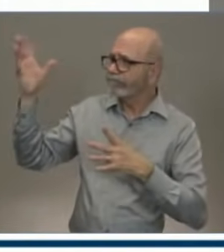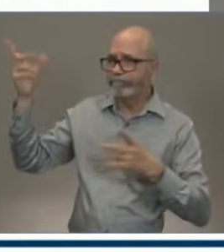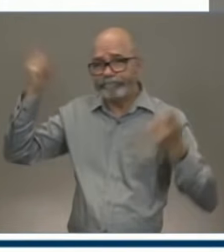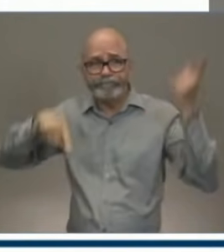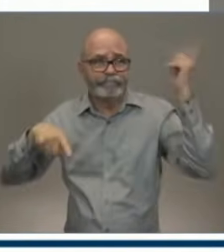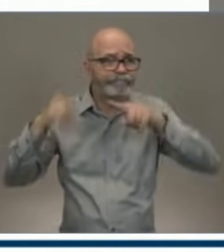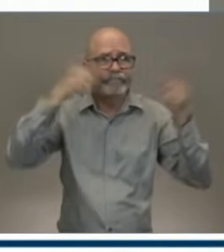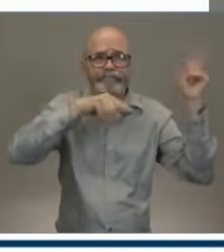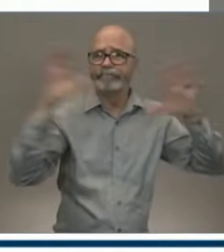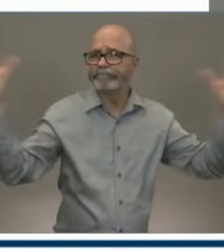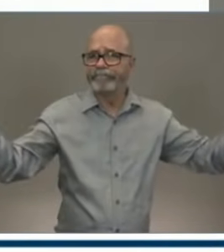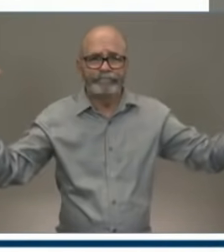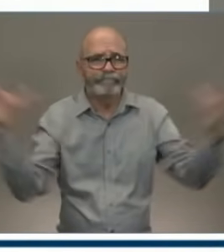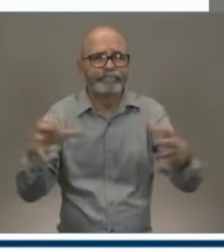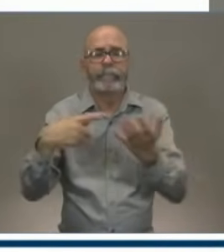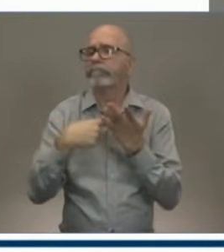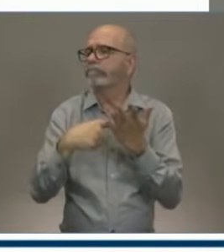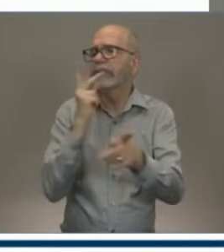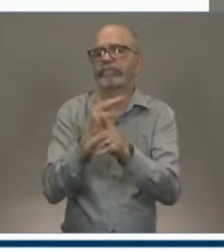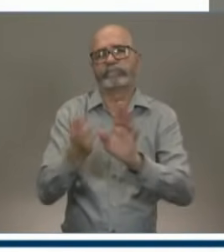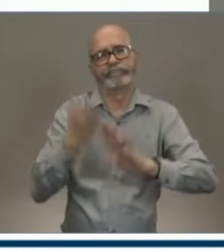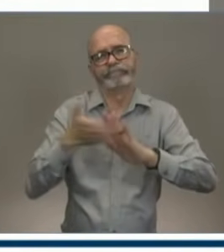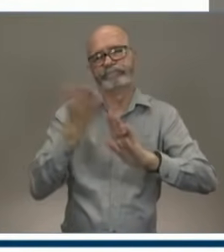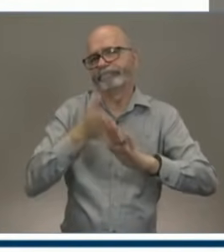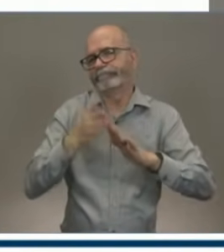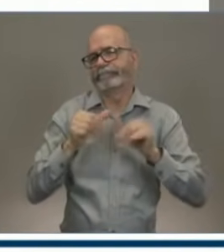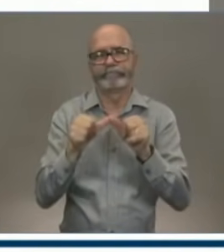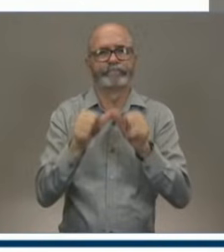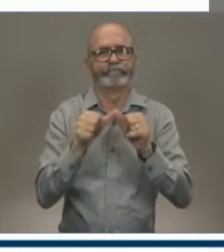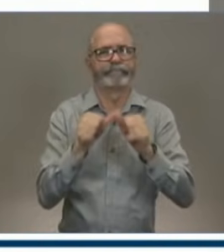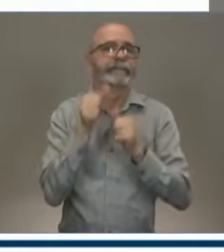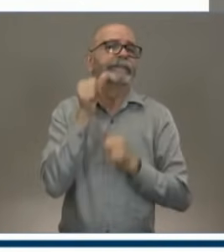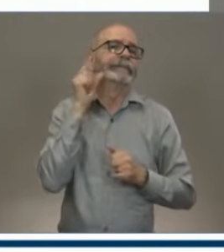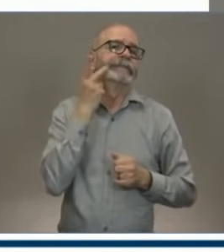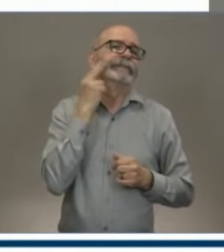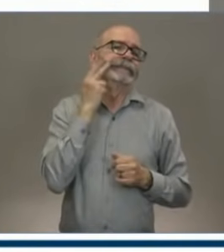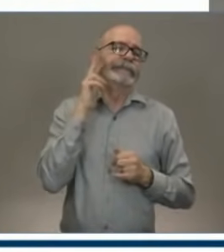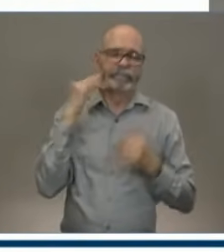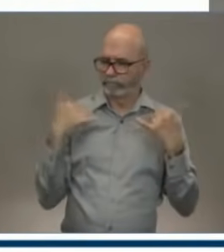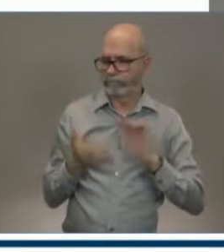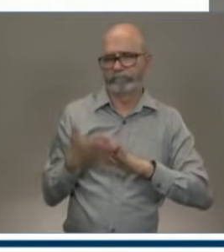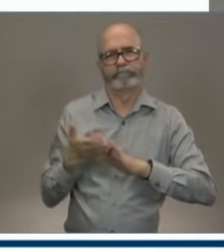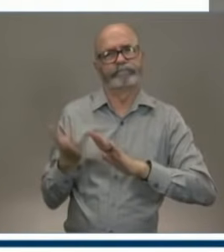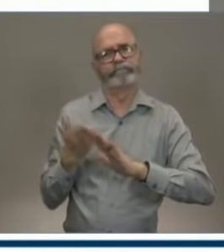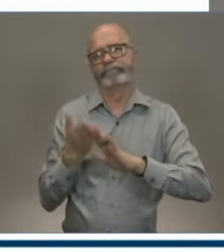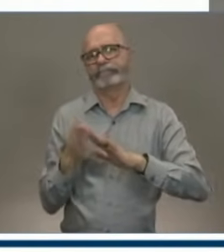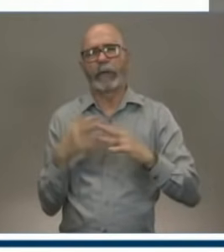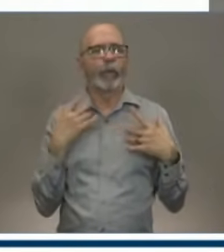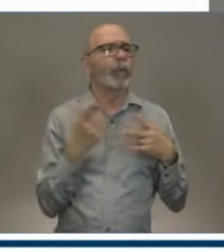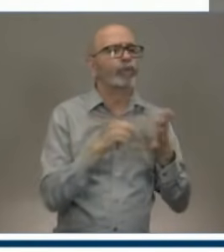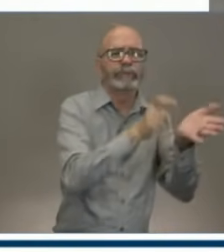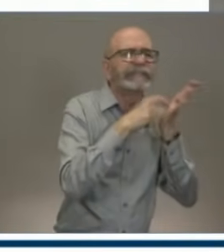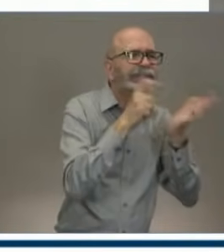them as recently as yesterday or the last couple of days what it would take in terms of to run a clinic and what would